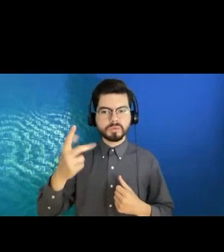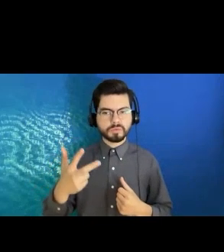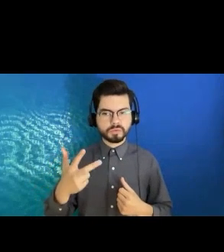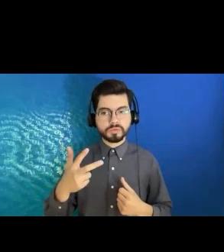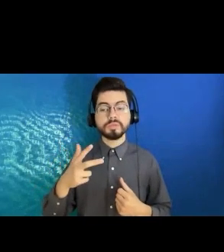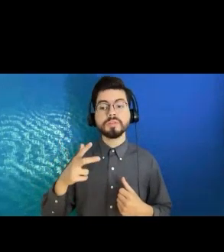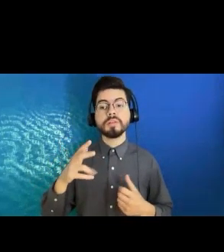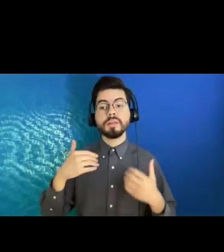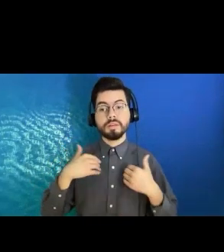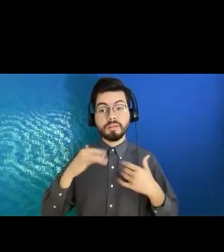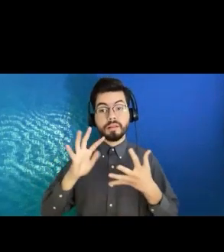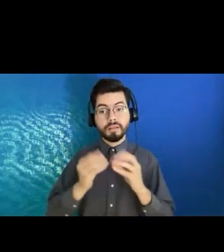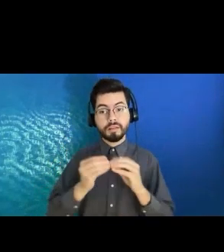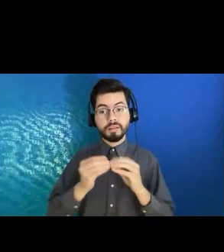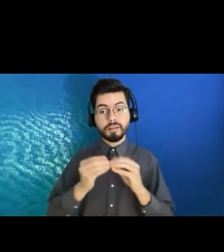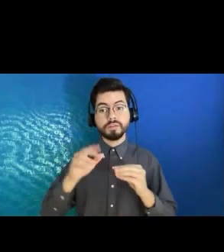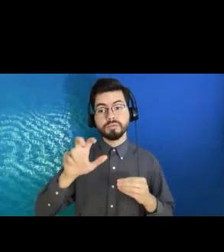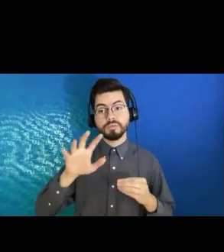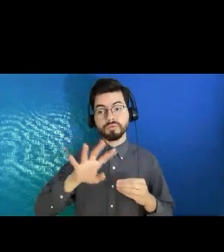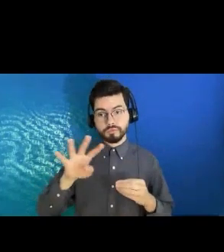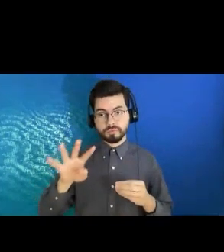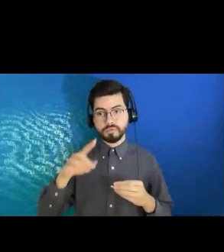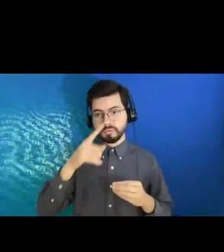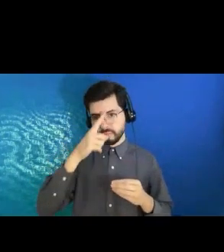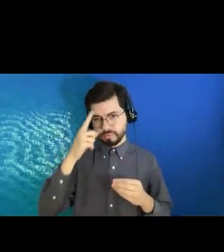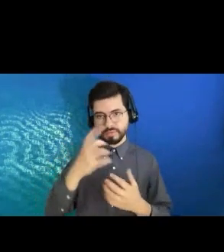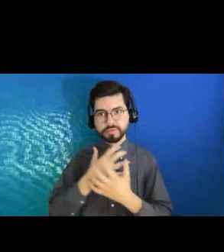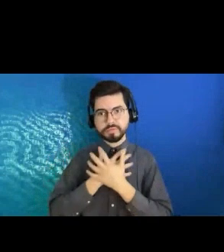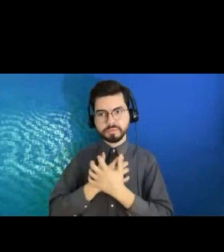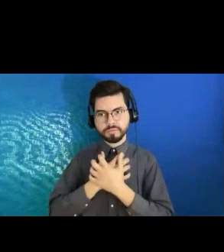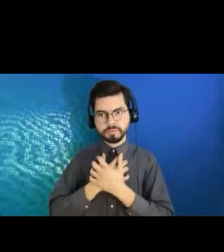black bears just in that northern third of the park.